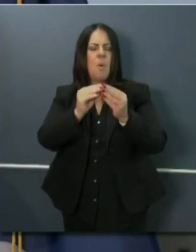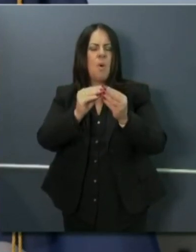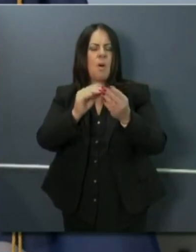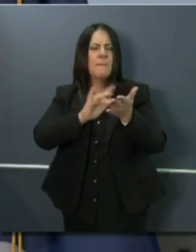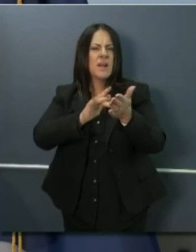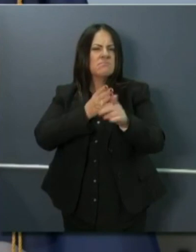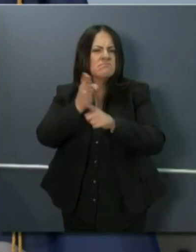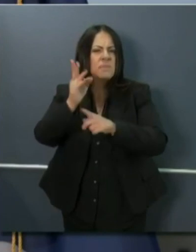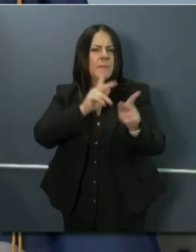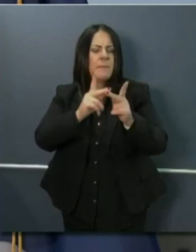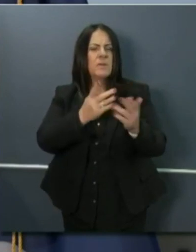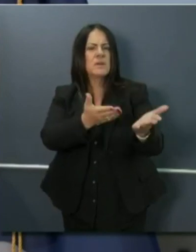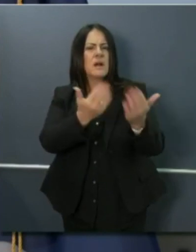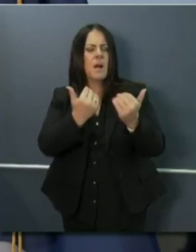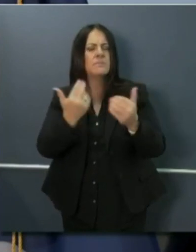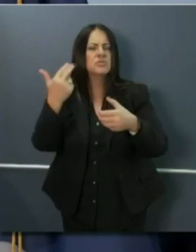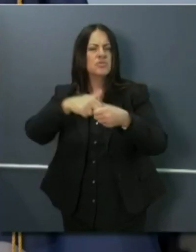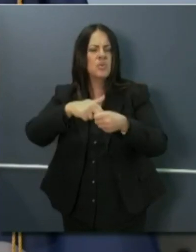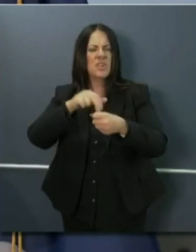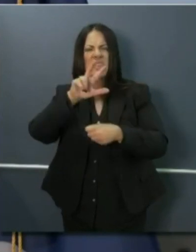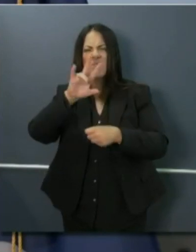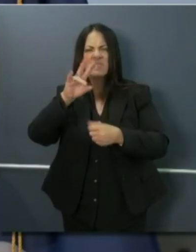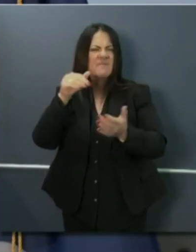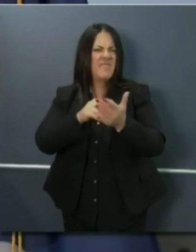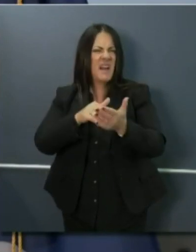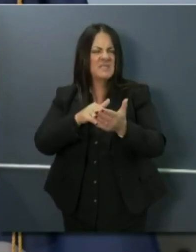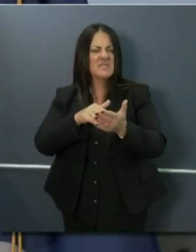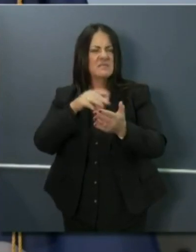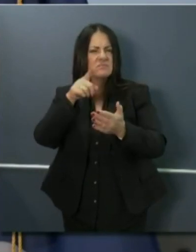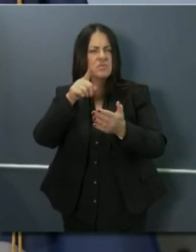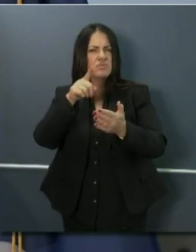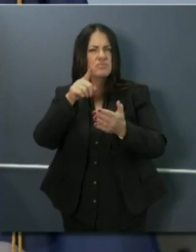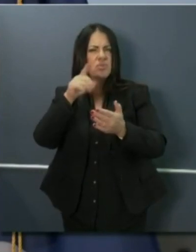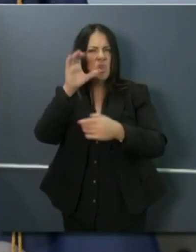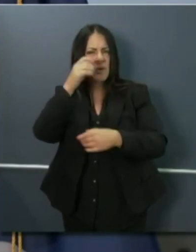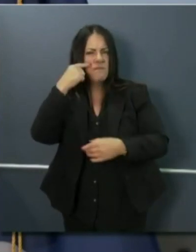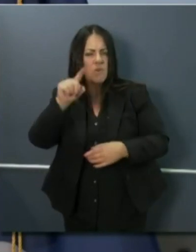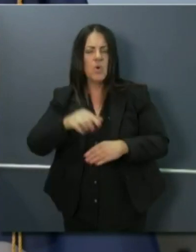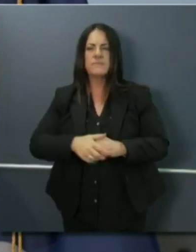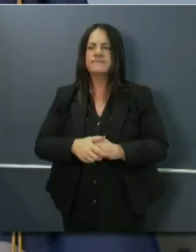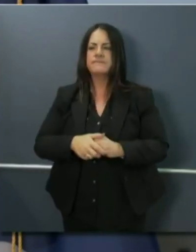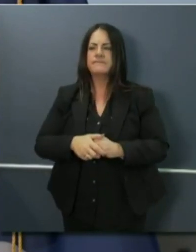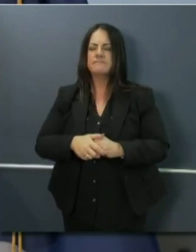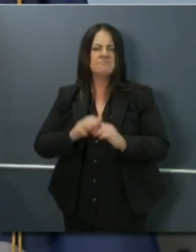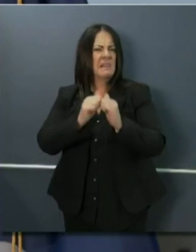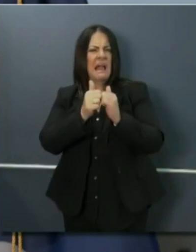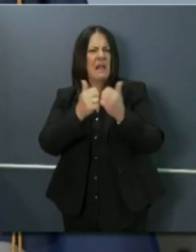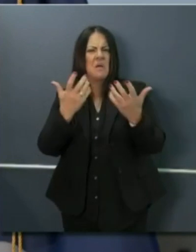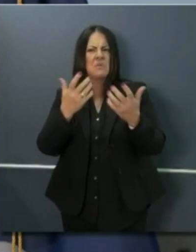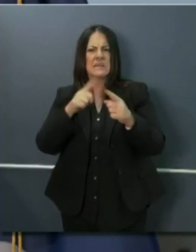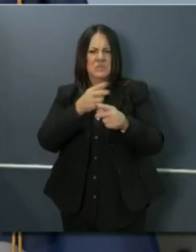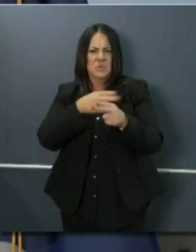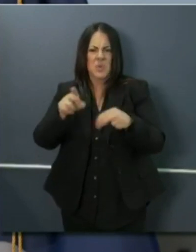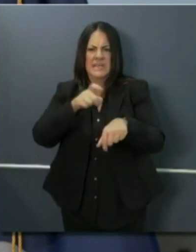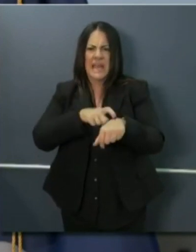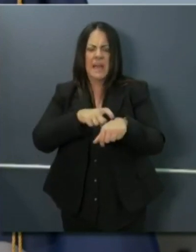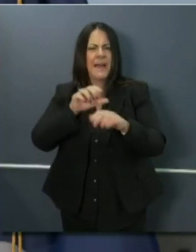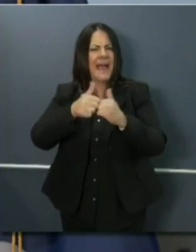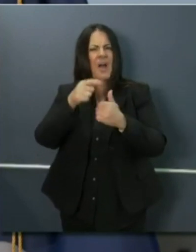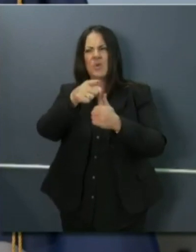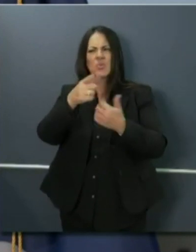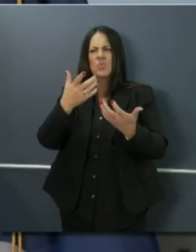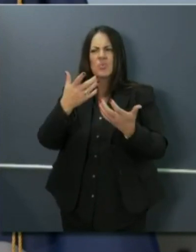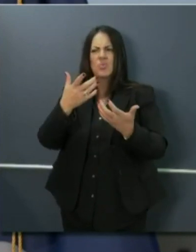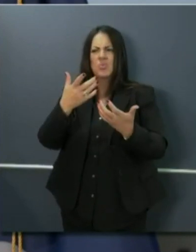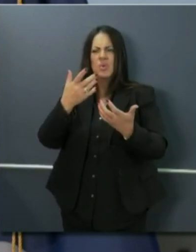really large logistical challenge. I'm wondering how the state can go about doing that in a short amount of time. And do you know where they would